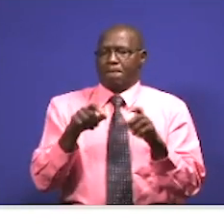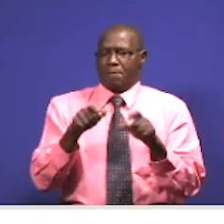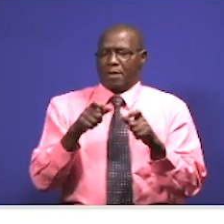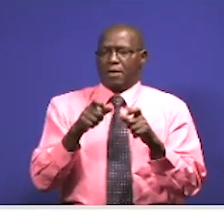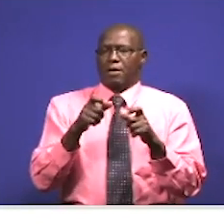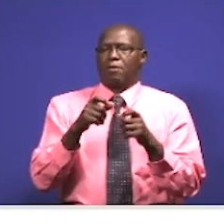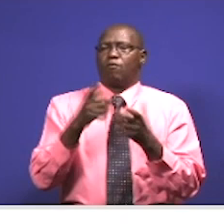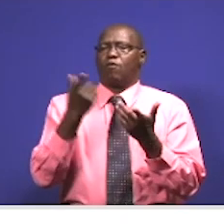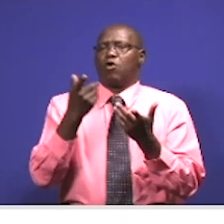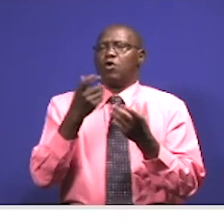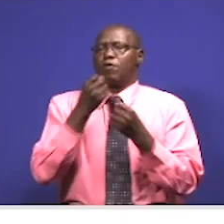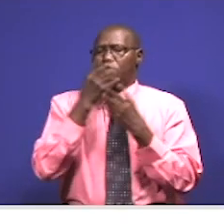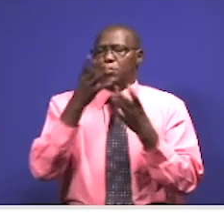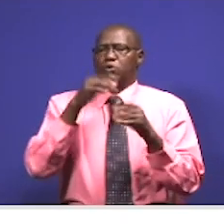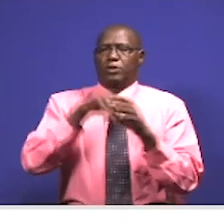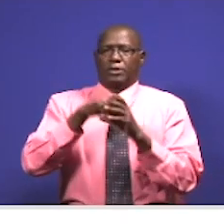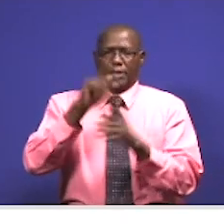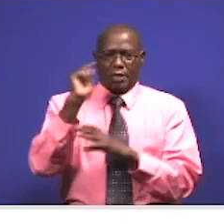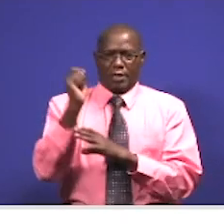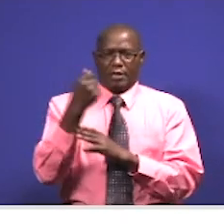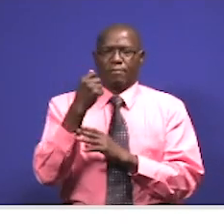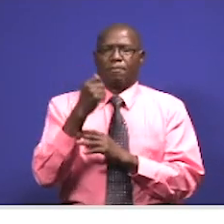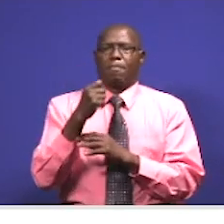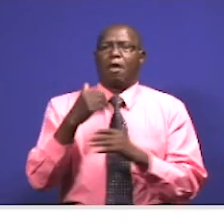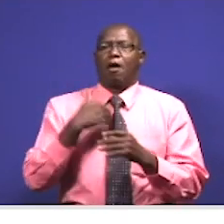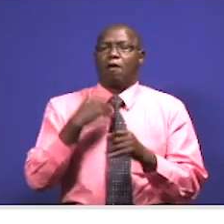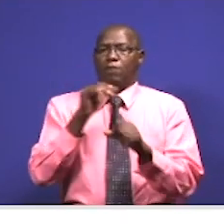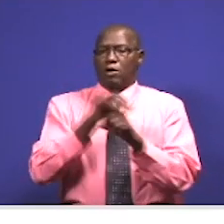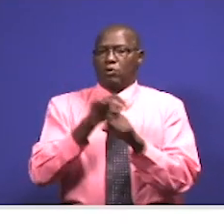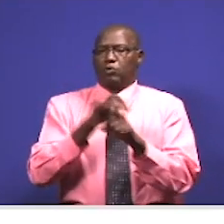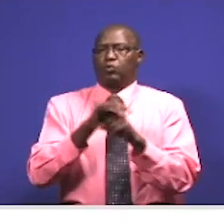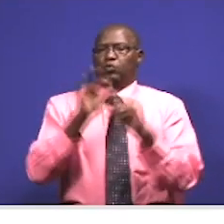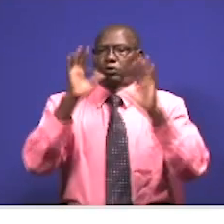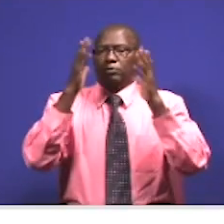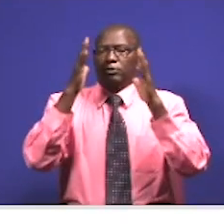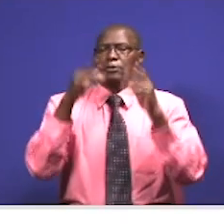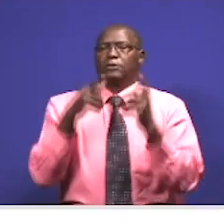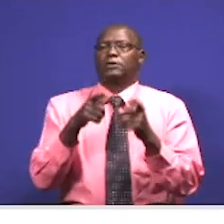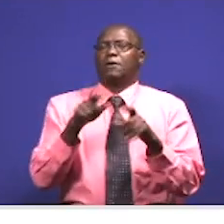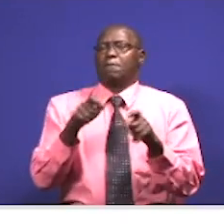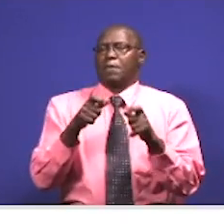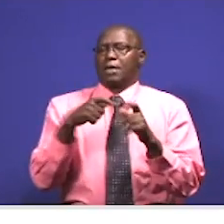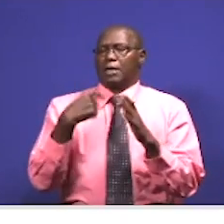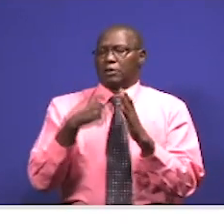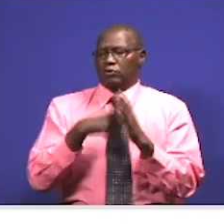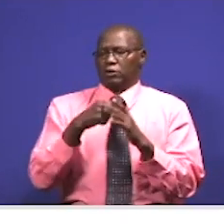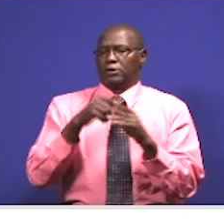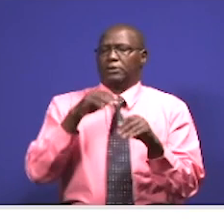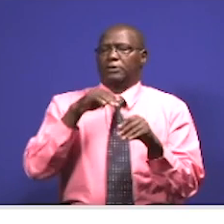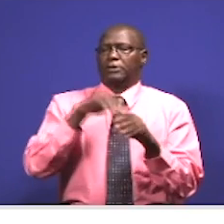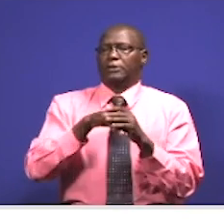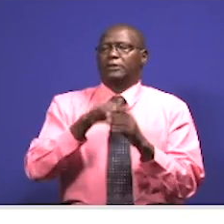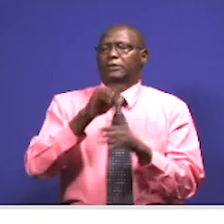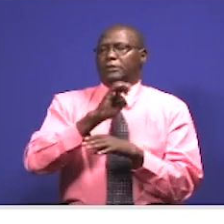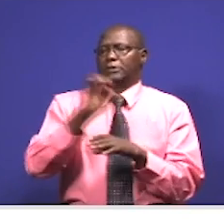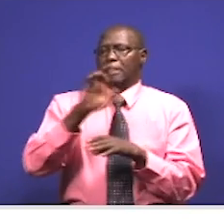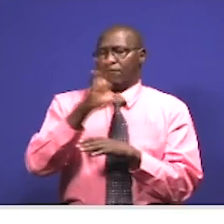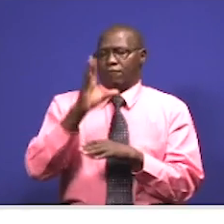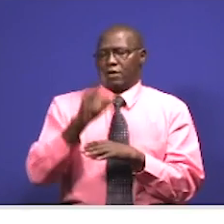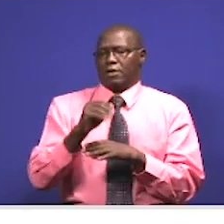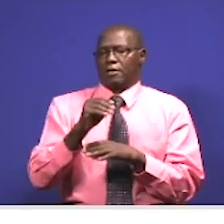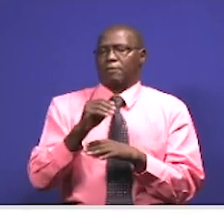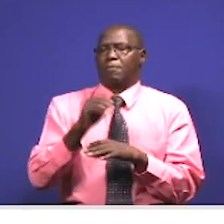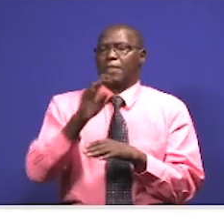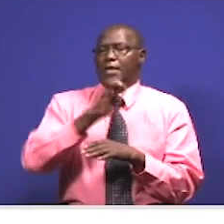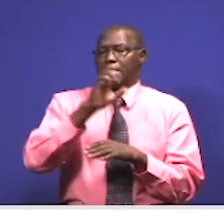in Kenya. We have a lot to celebrate as journalists and practitioners in this media industry in Kenya and in East Africa as a whole, especially the East